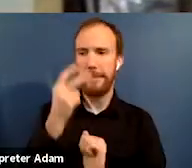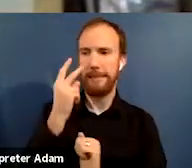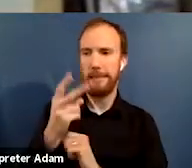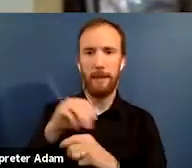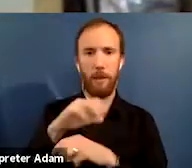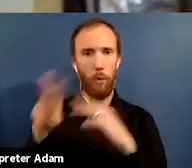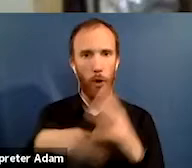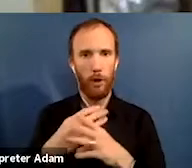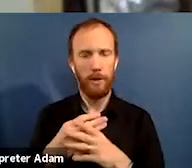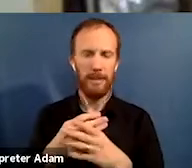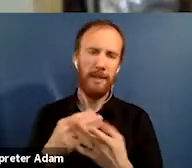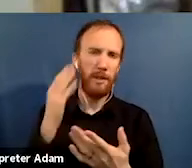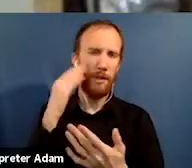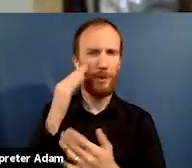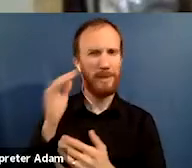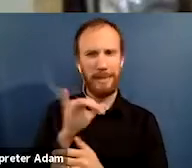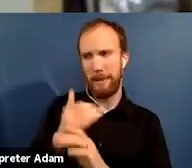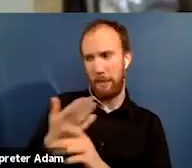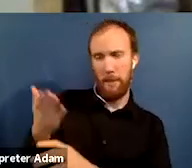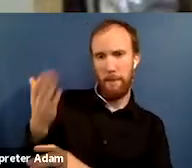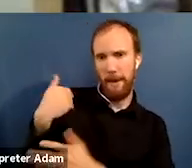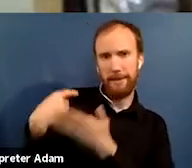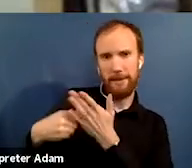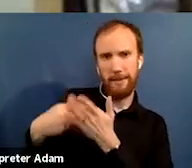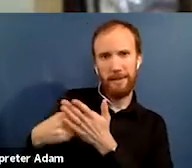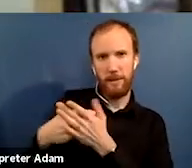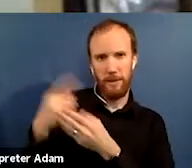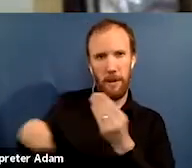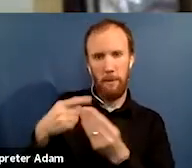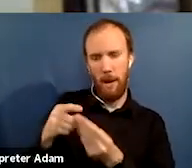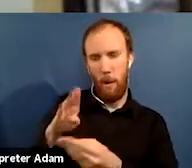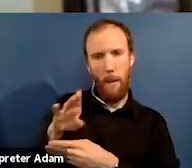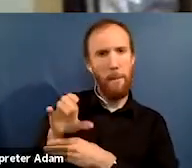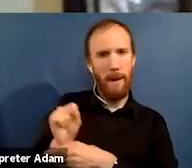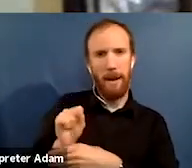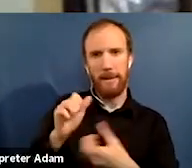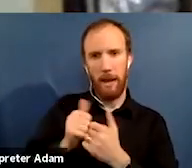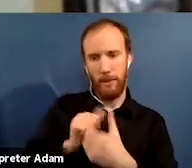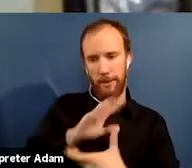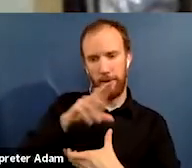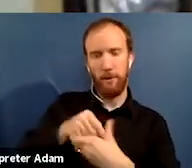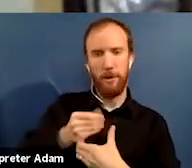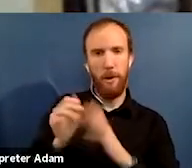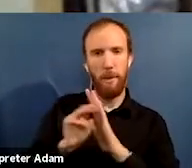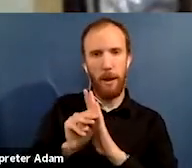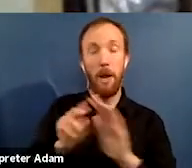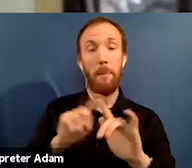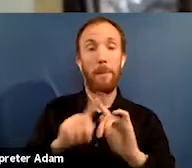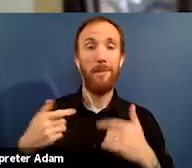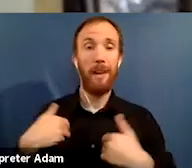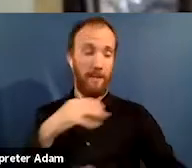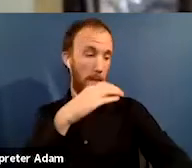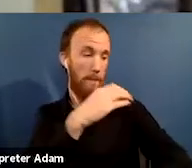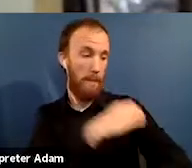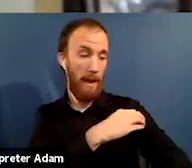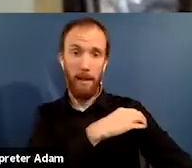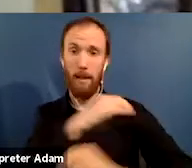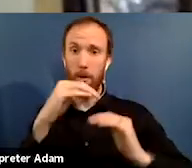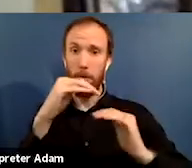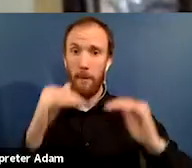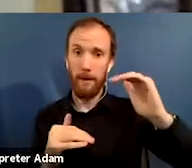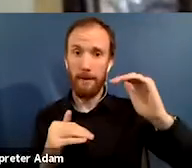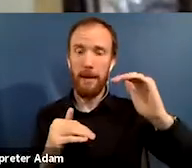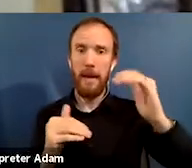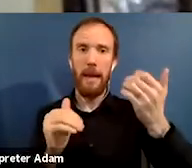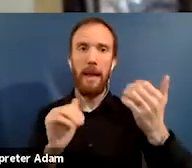conversation about how biases creep into our models, right? These larger imbalances of power that essentially overdetermine every single thing that